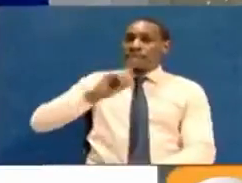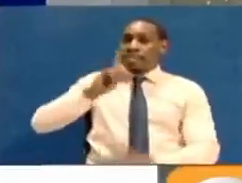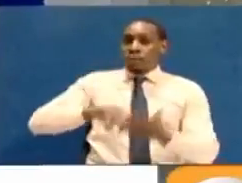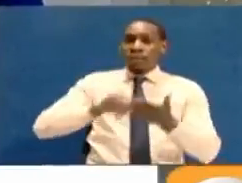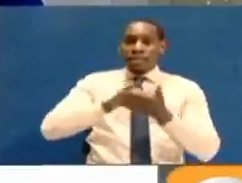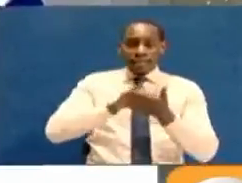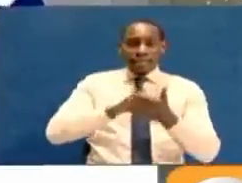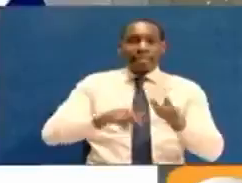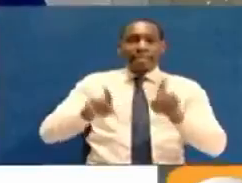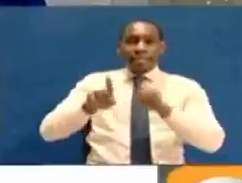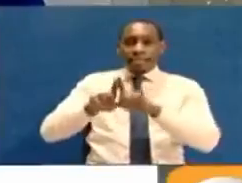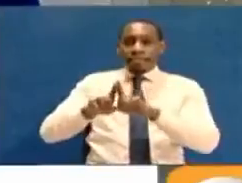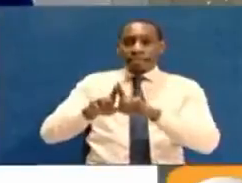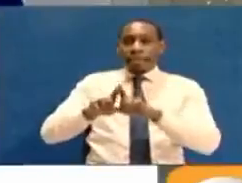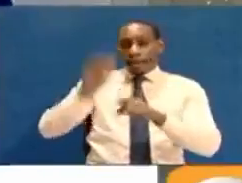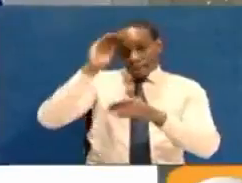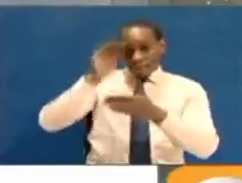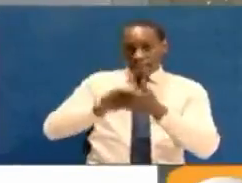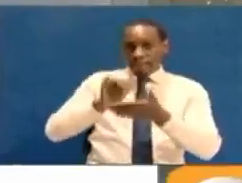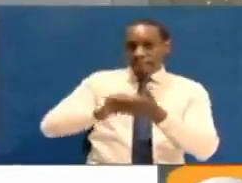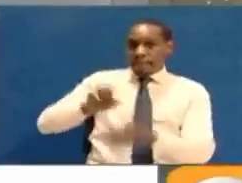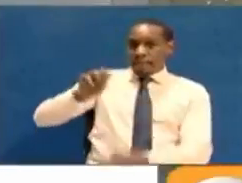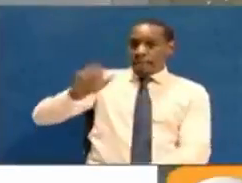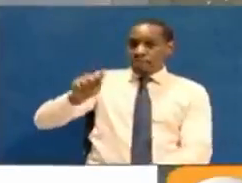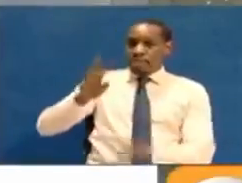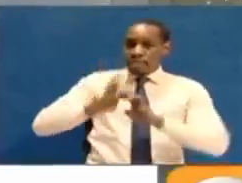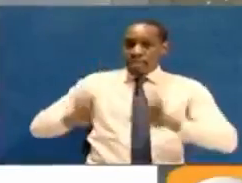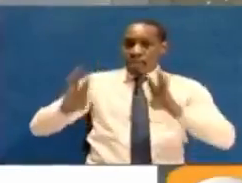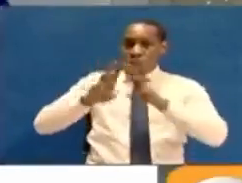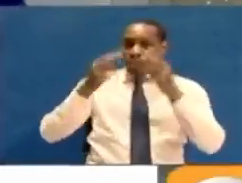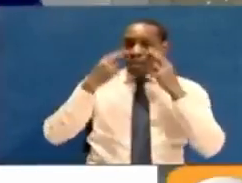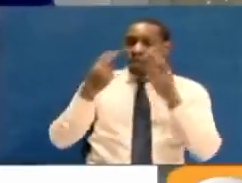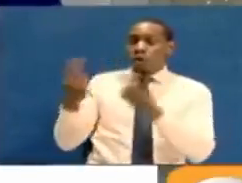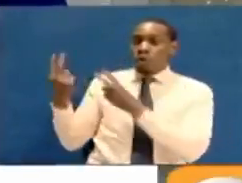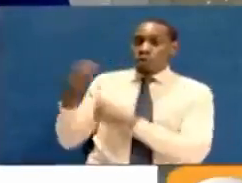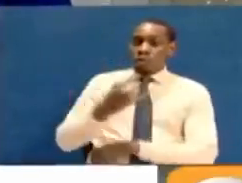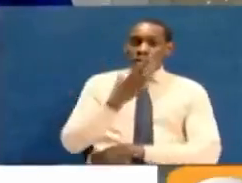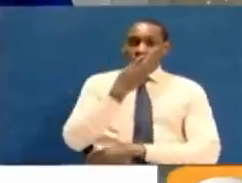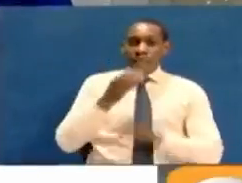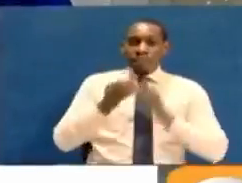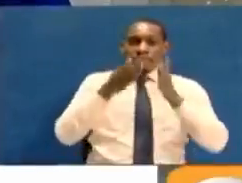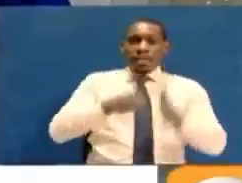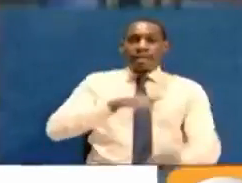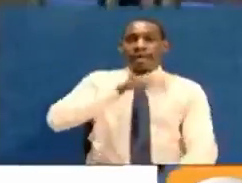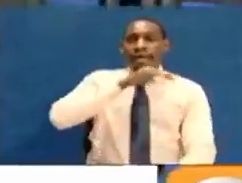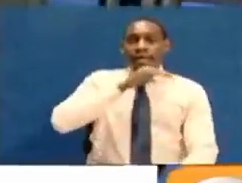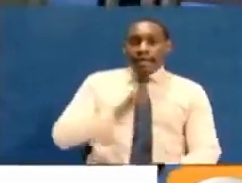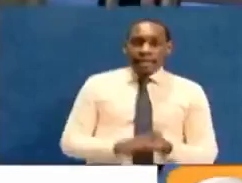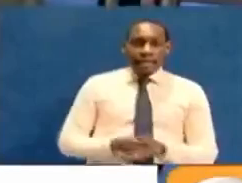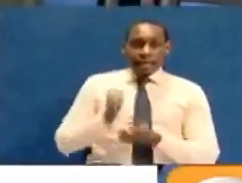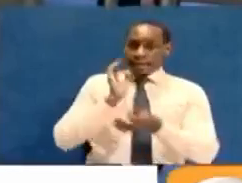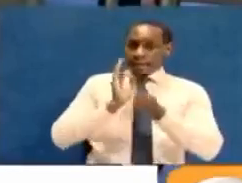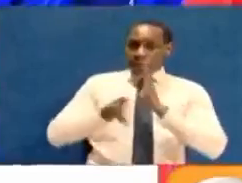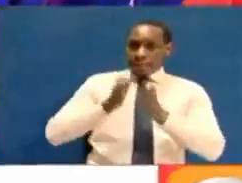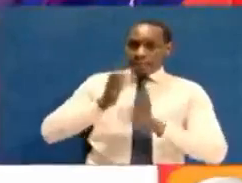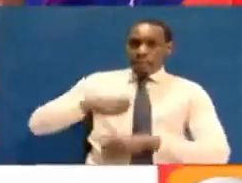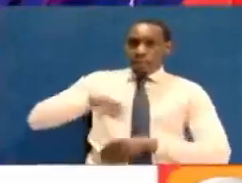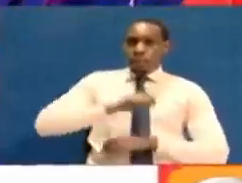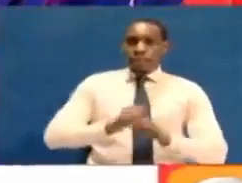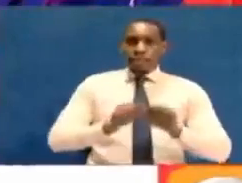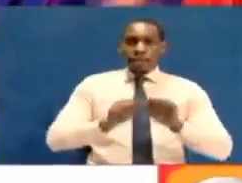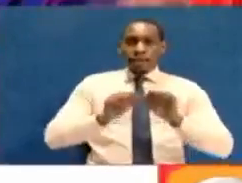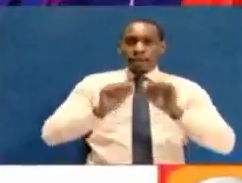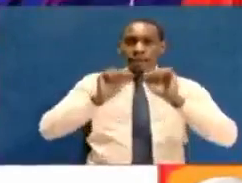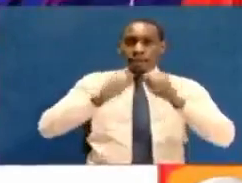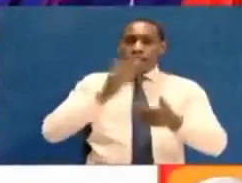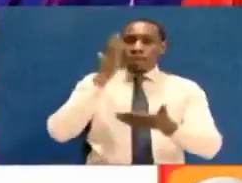is why they believe the MCAs deserve that. Listen to ODM leader Raila Odinga. If we can justify giving